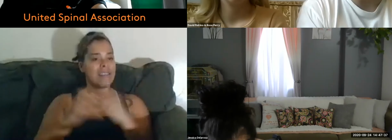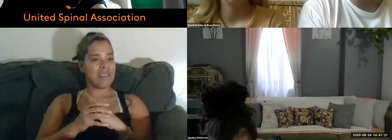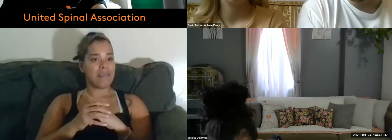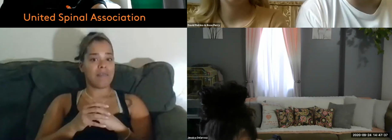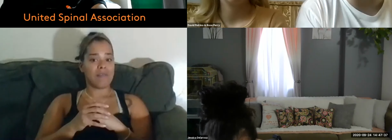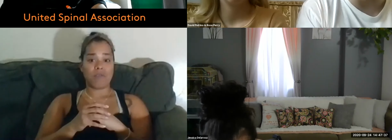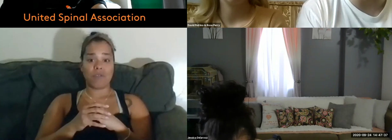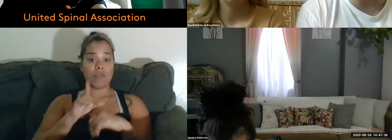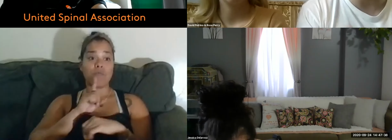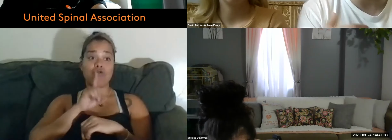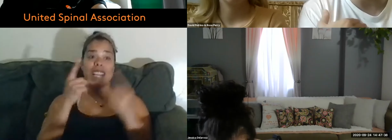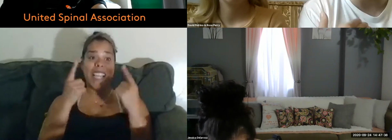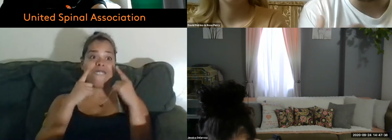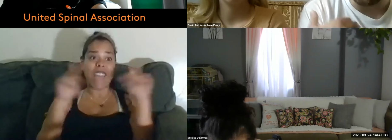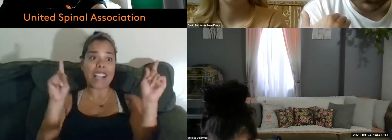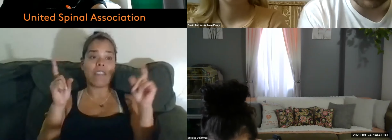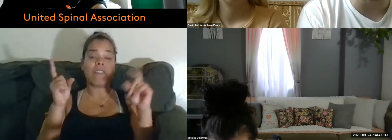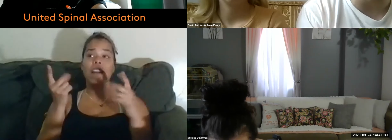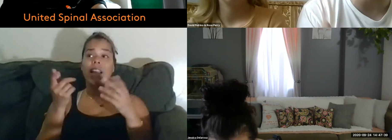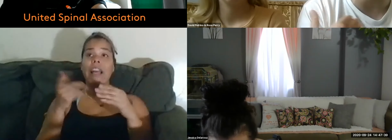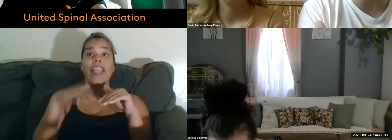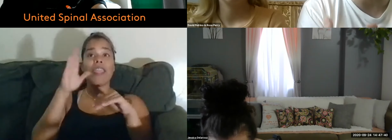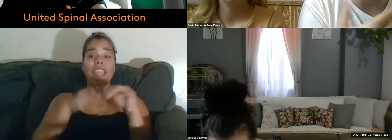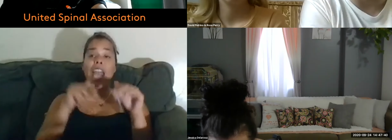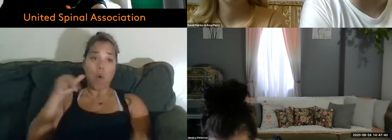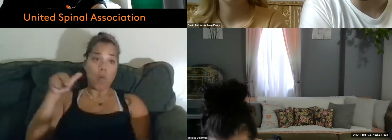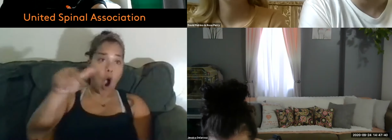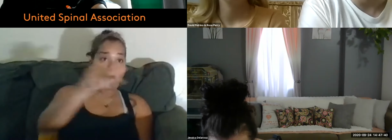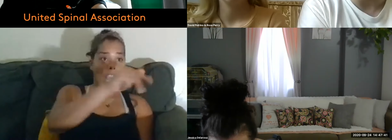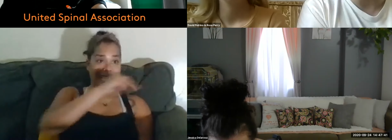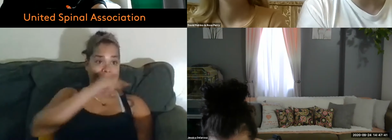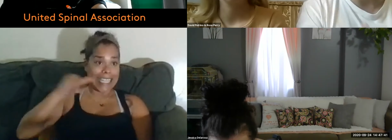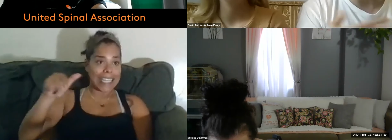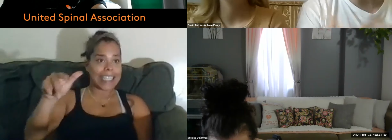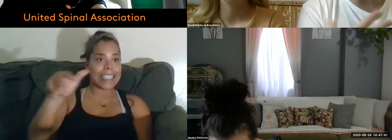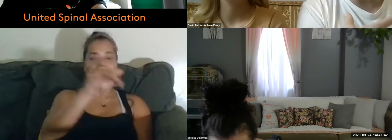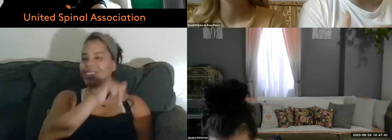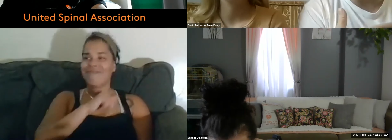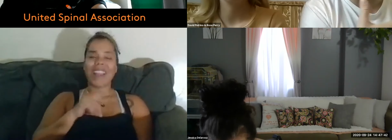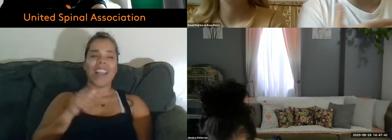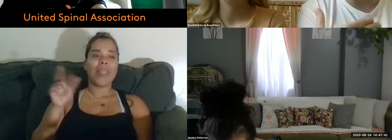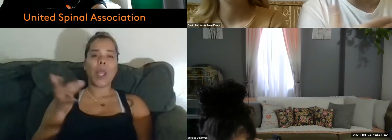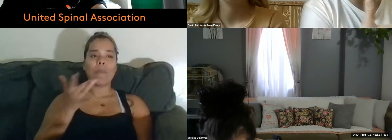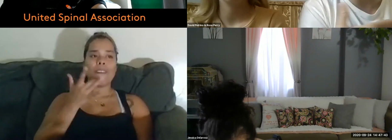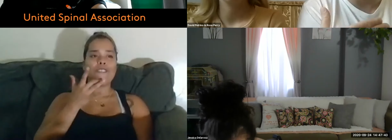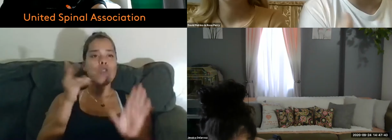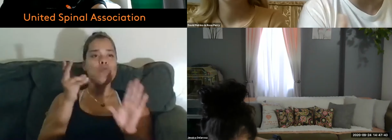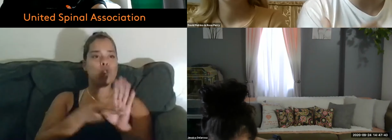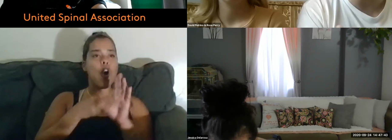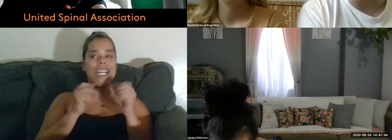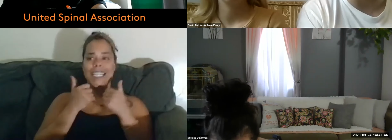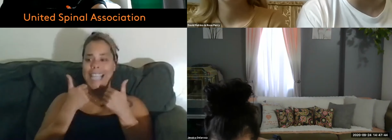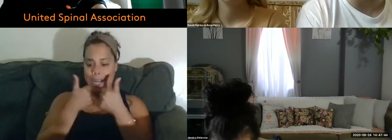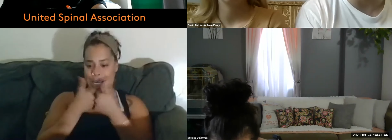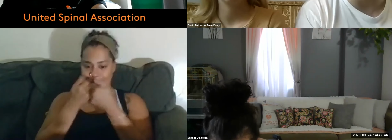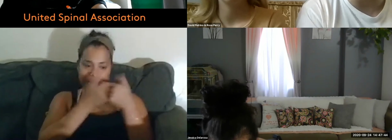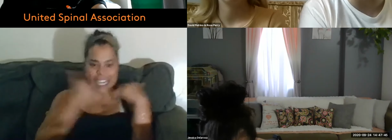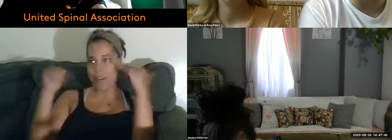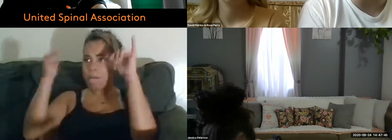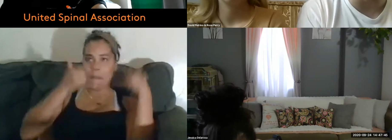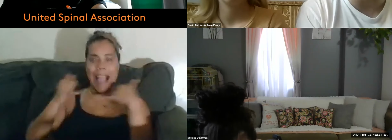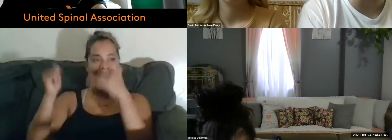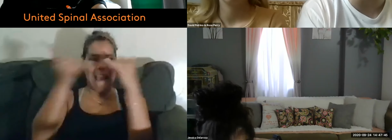them walking around the ward, but they participated in it more. We had more fun as a paired group. We bonded,